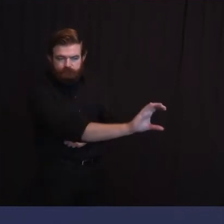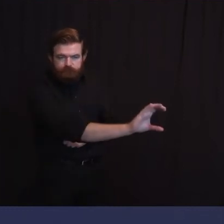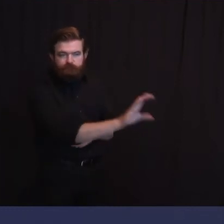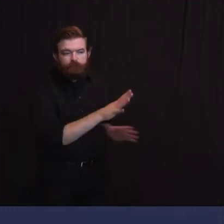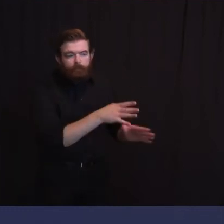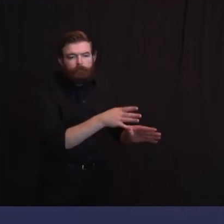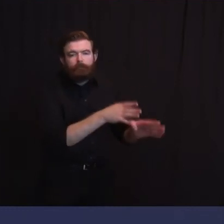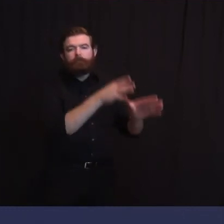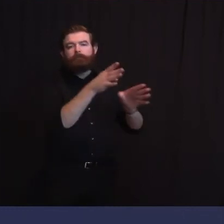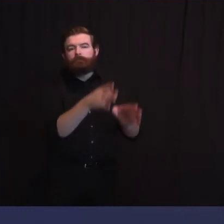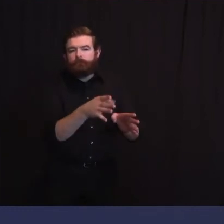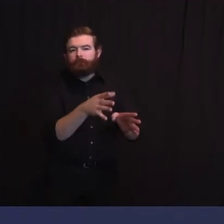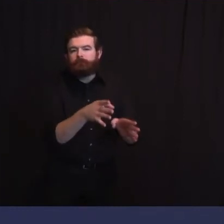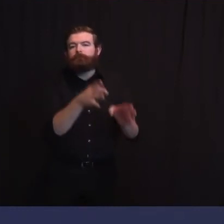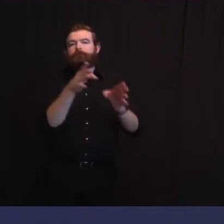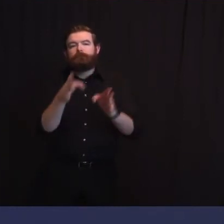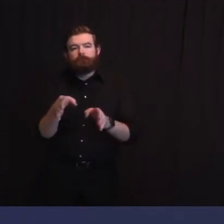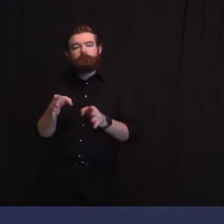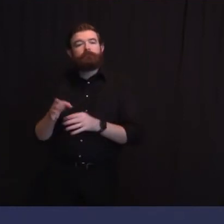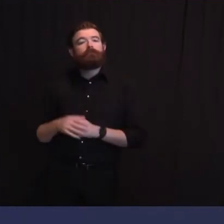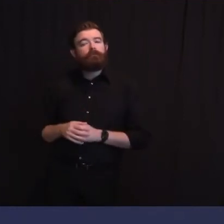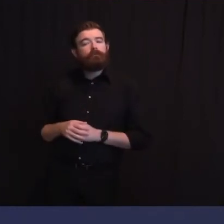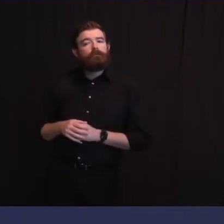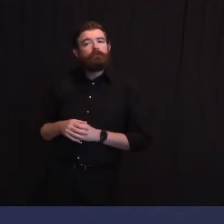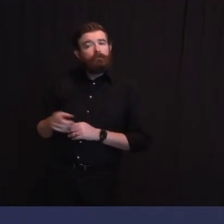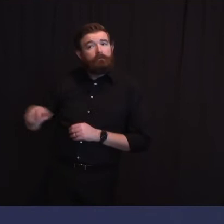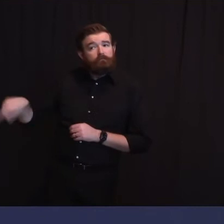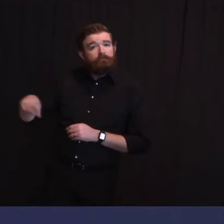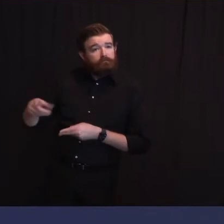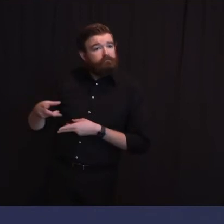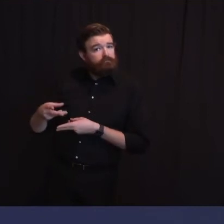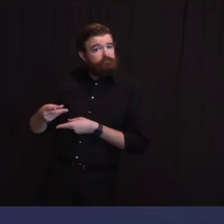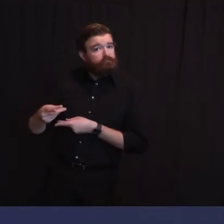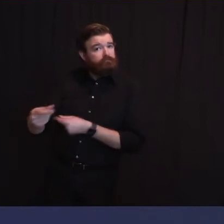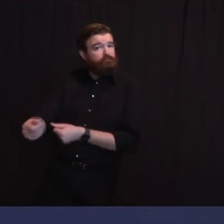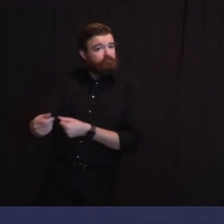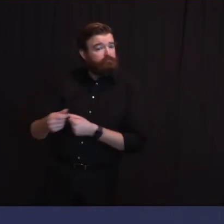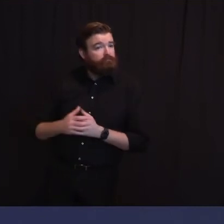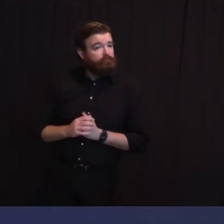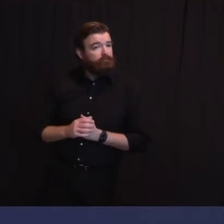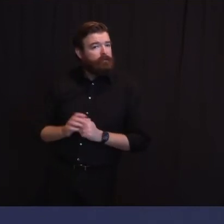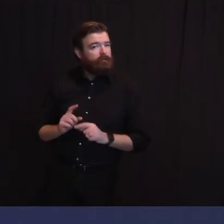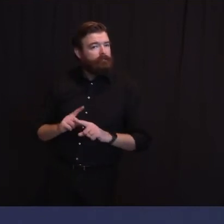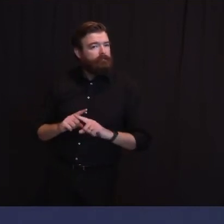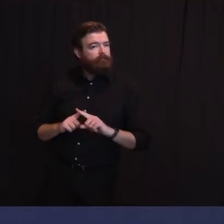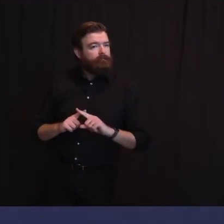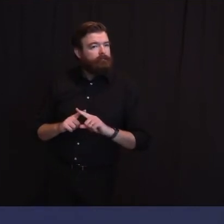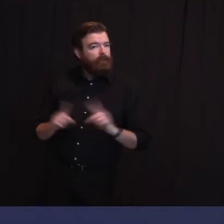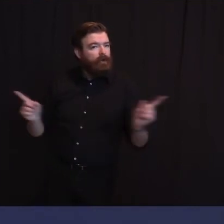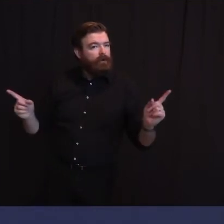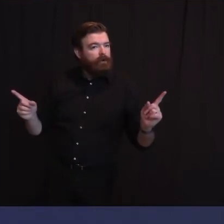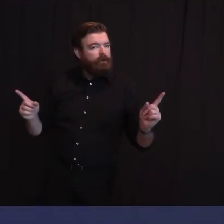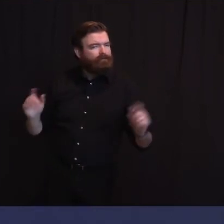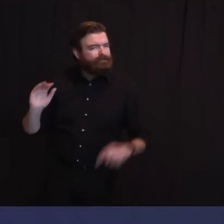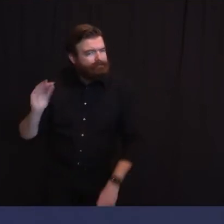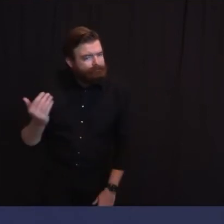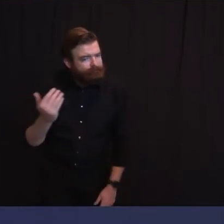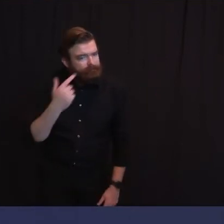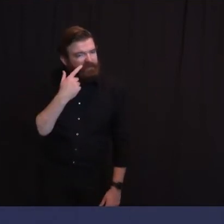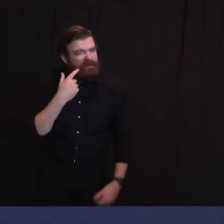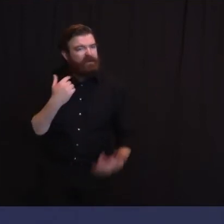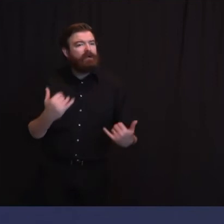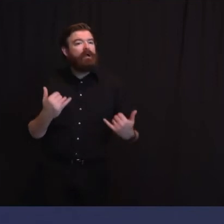That part appears to be working. I think we've said this publicly, Judy, at least it's probably now over 90% of long-term care facilities in the